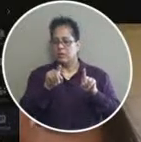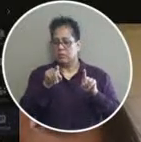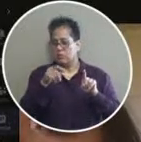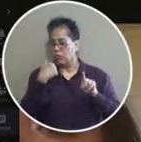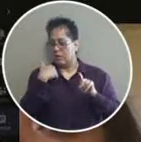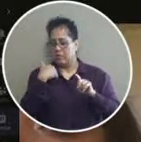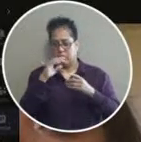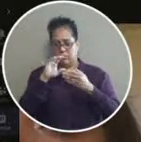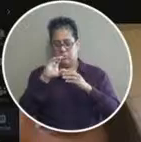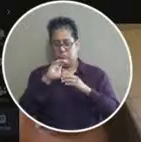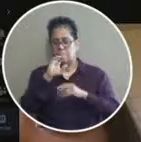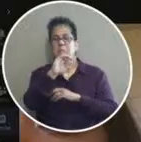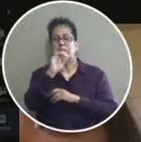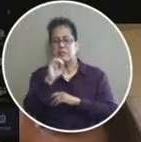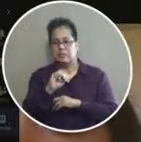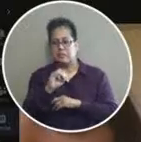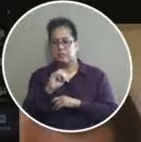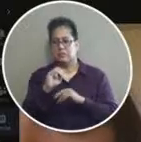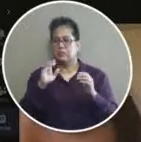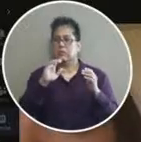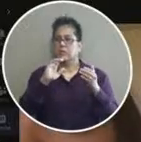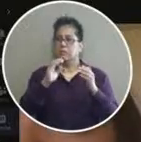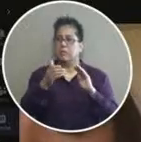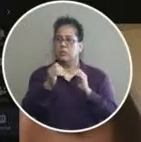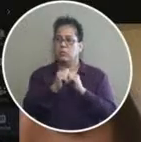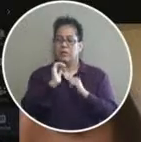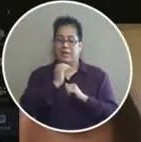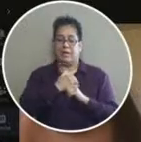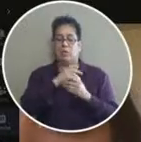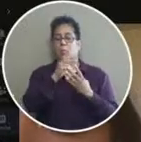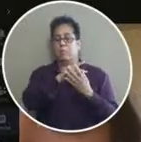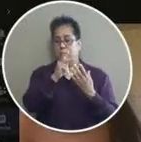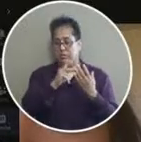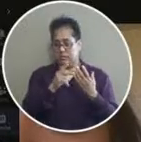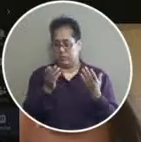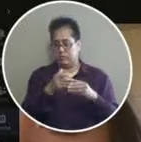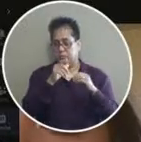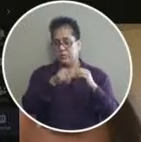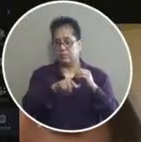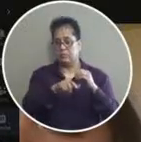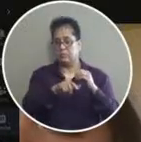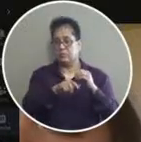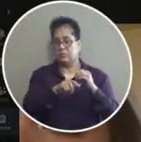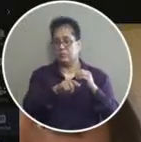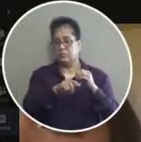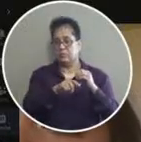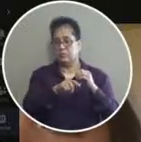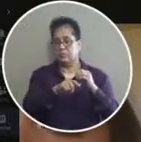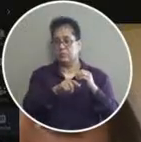basic percentages in comparison to our population in El Paso?